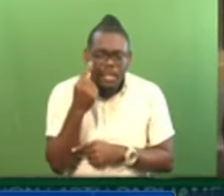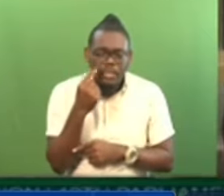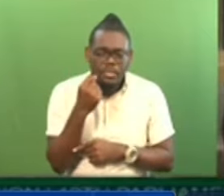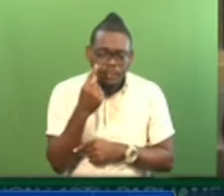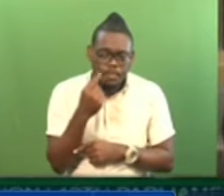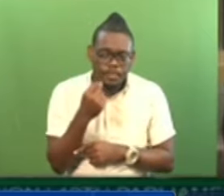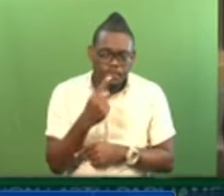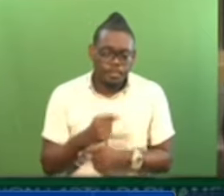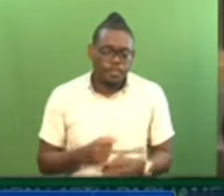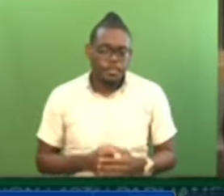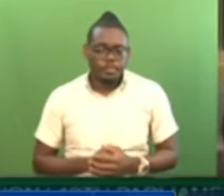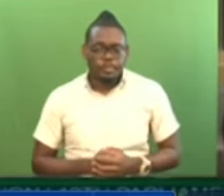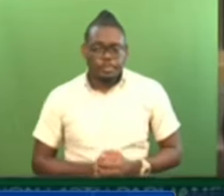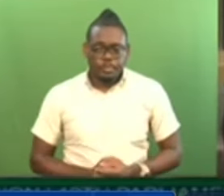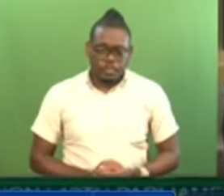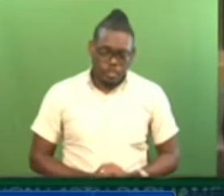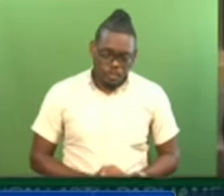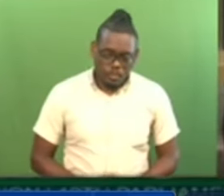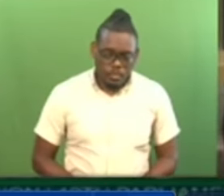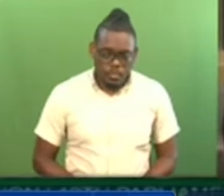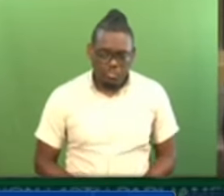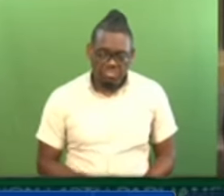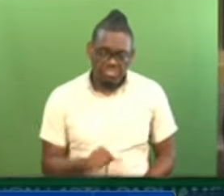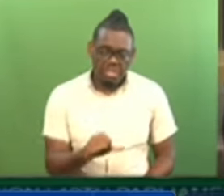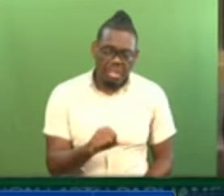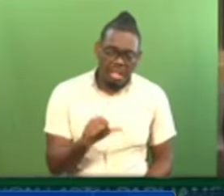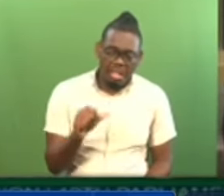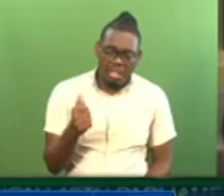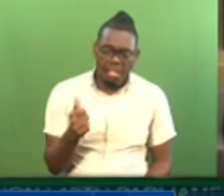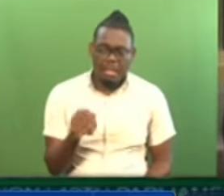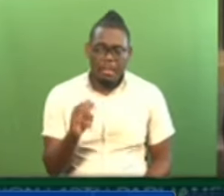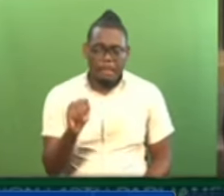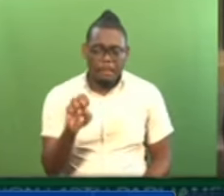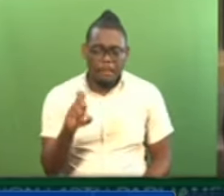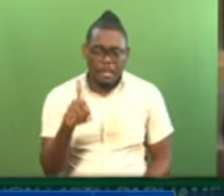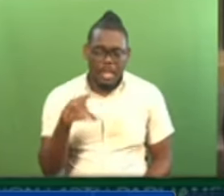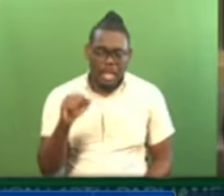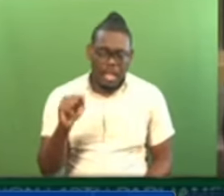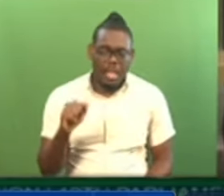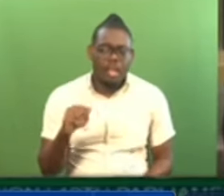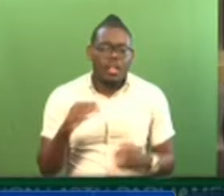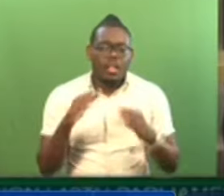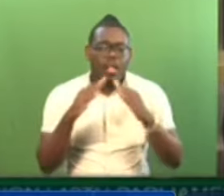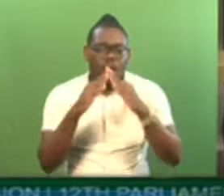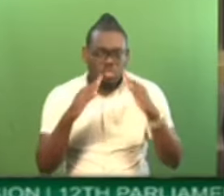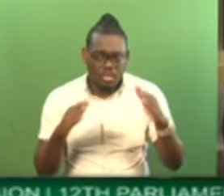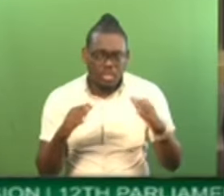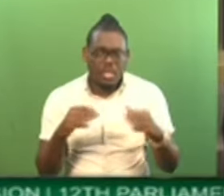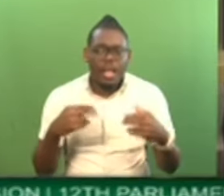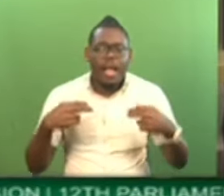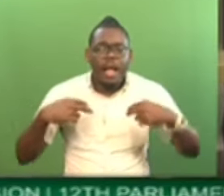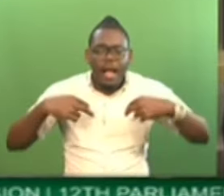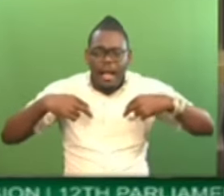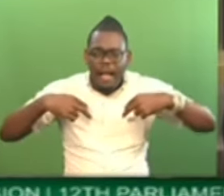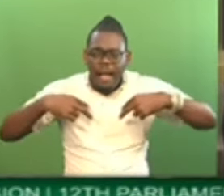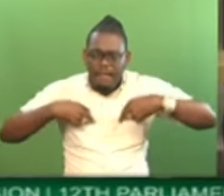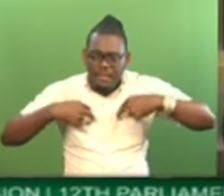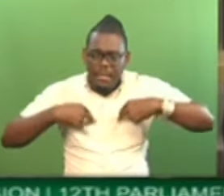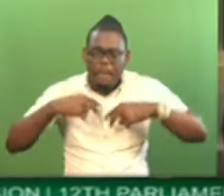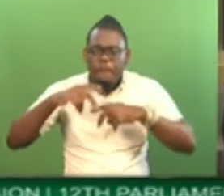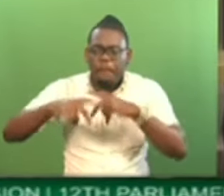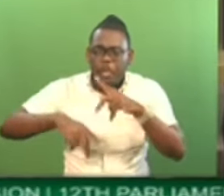engaged in on other platforms, very often led by those opposite or their proxies.